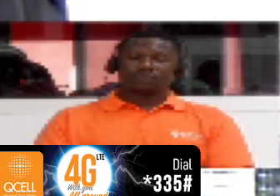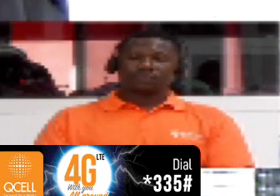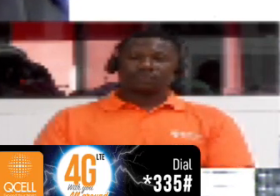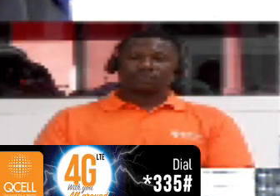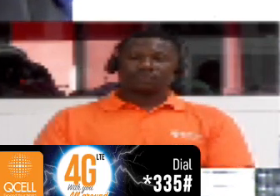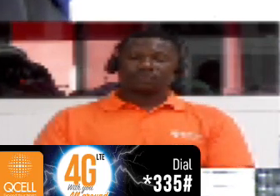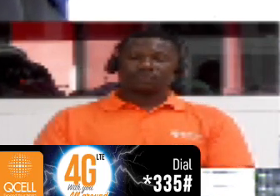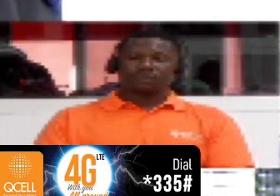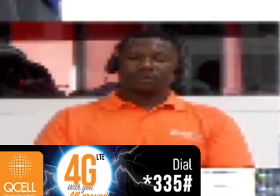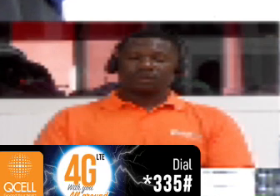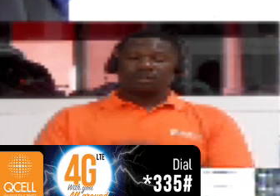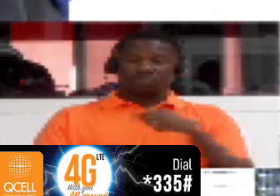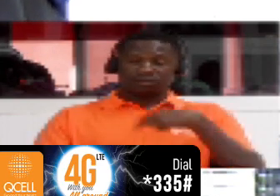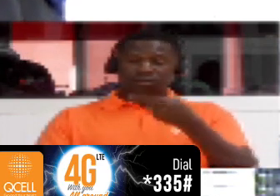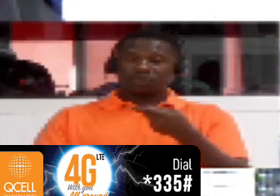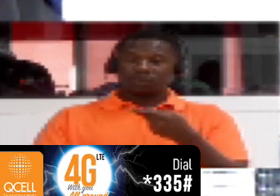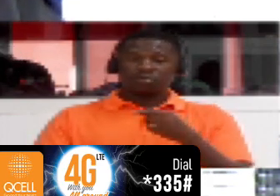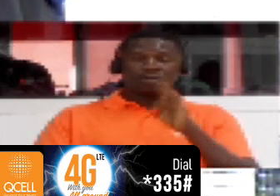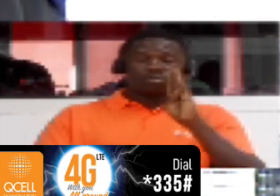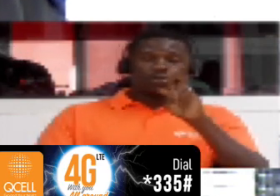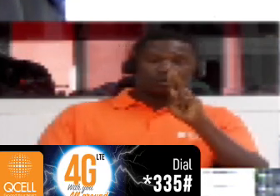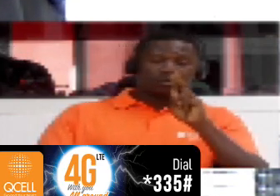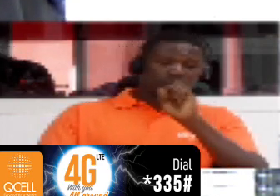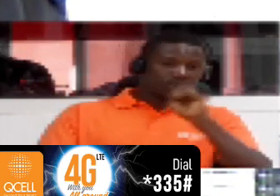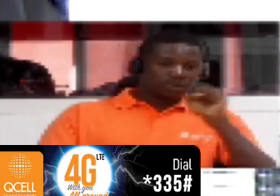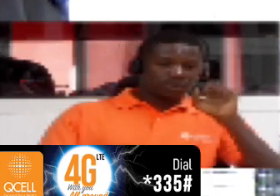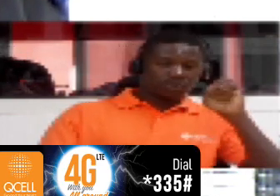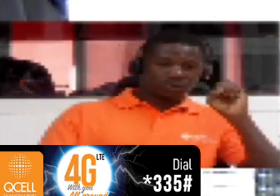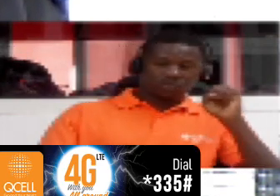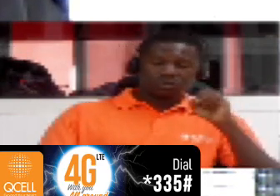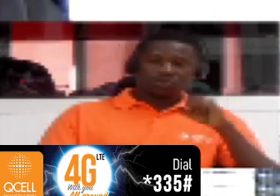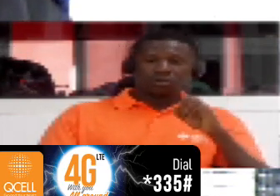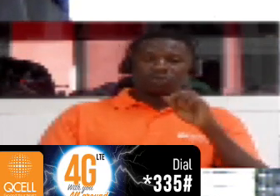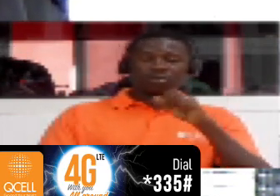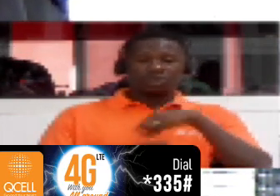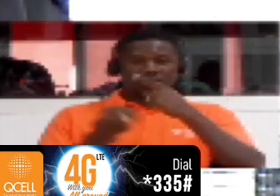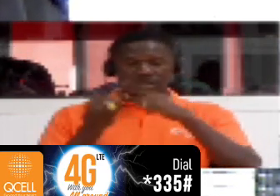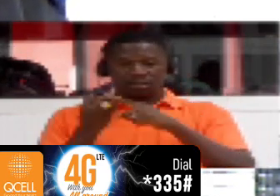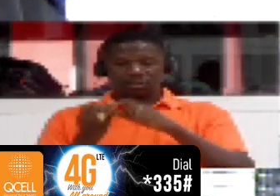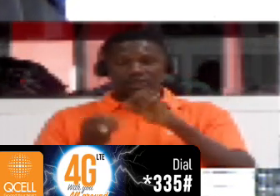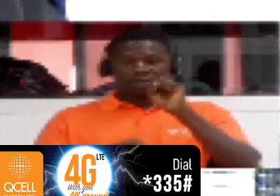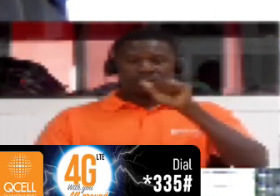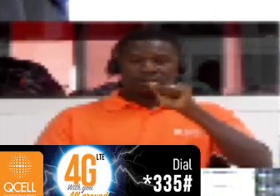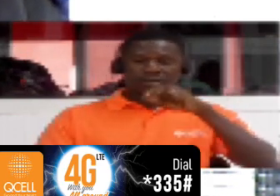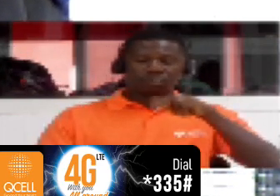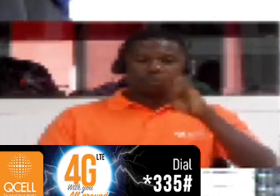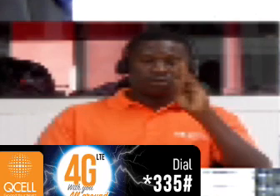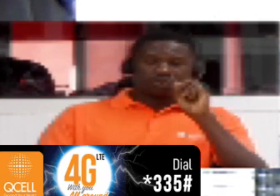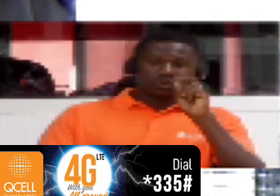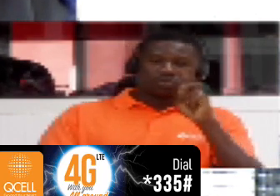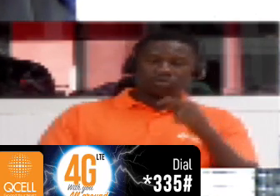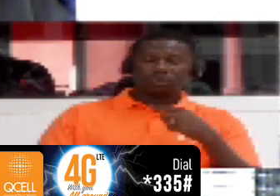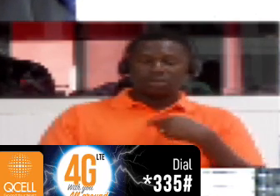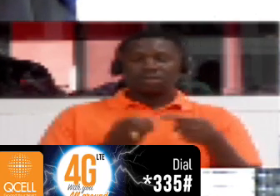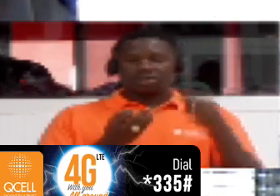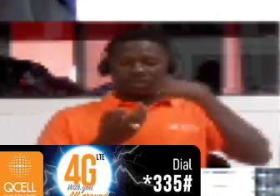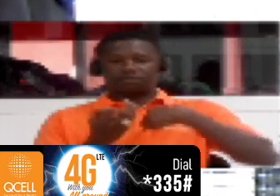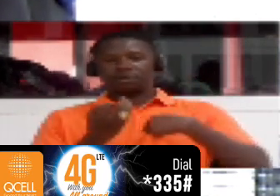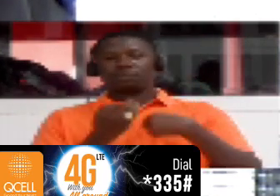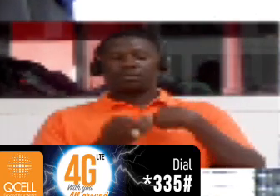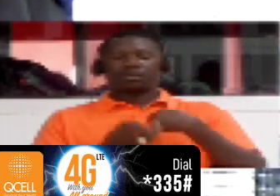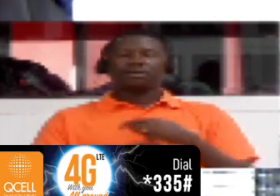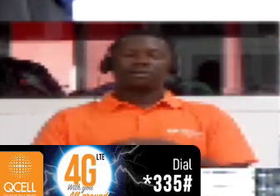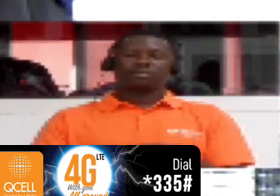Sambu and there. It comes from Buso, goes to Sambu and then to me. Fenty Jamie Alongo in an end the command in Nama, Sambu